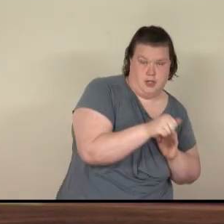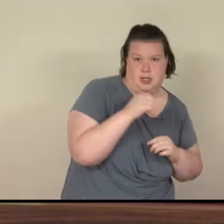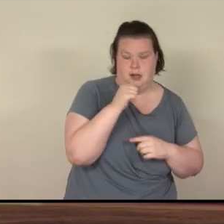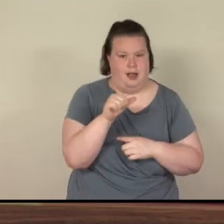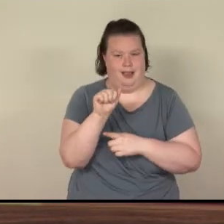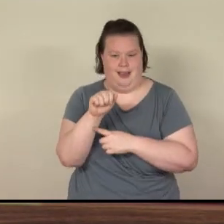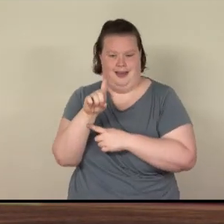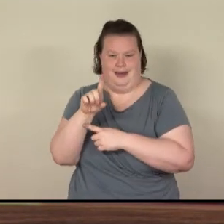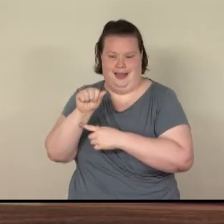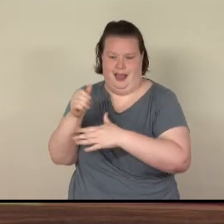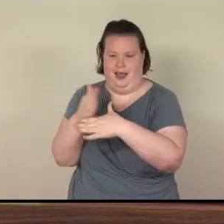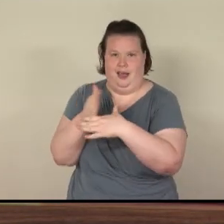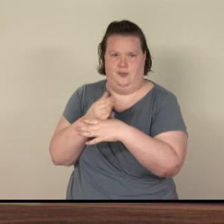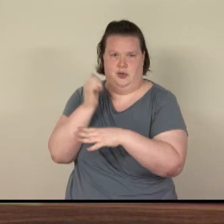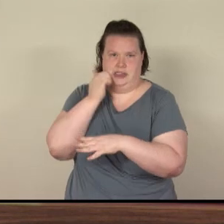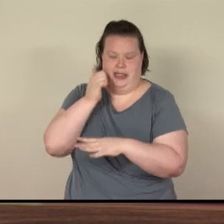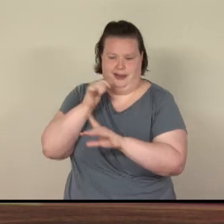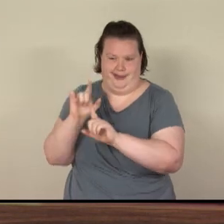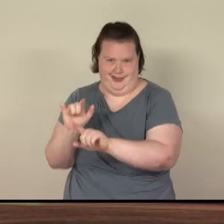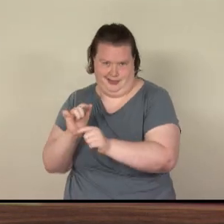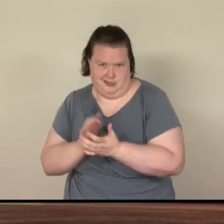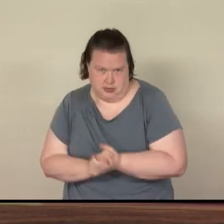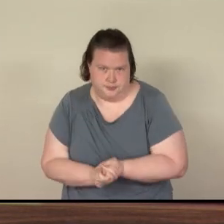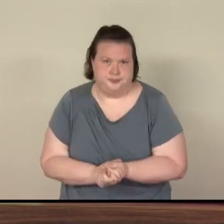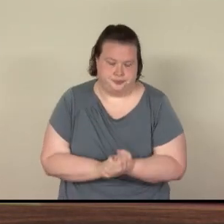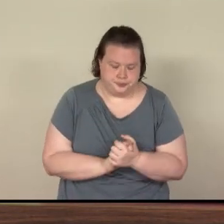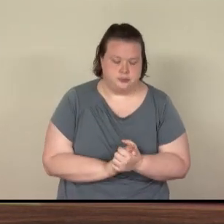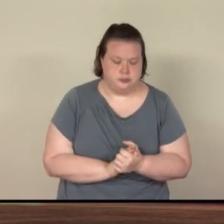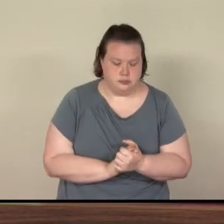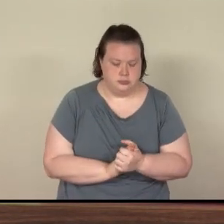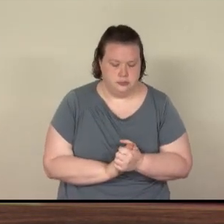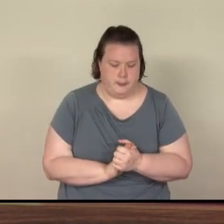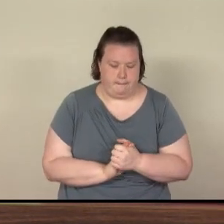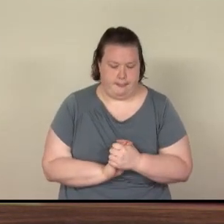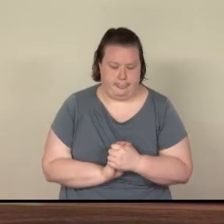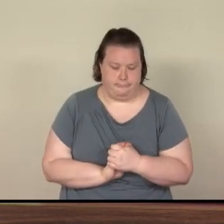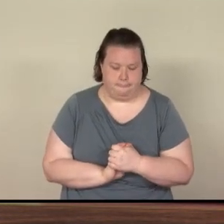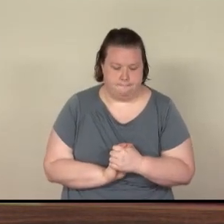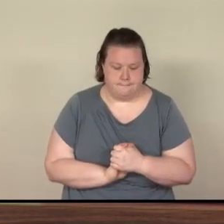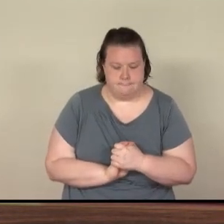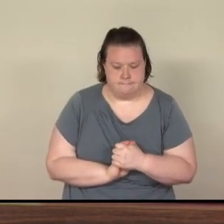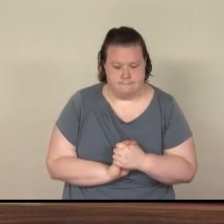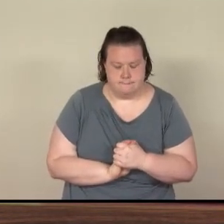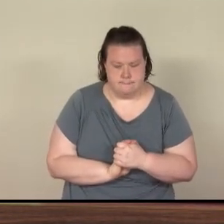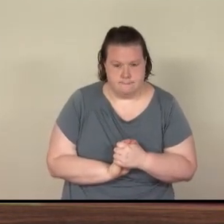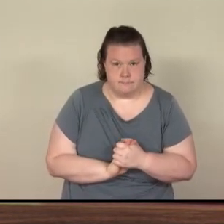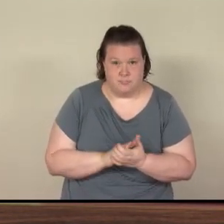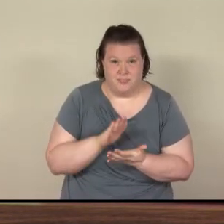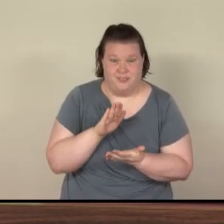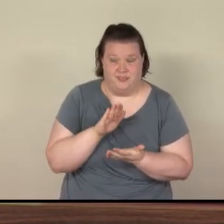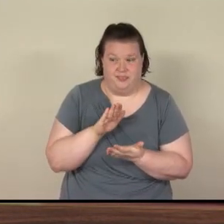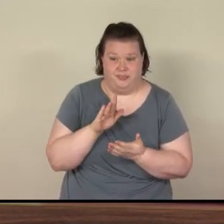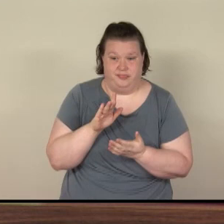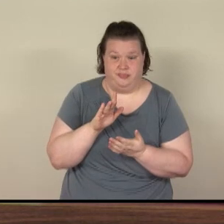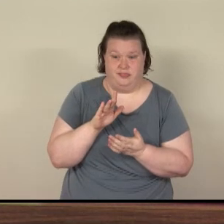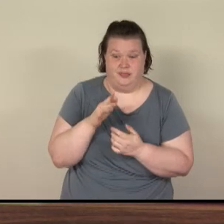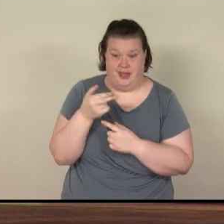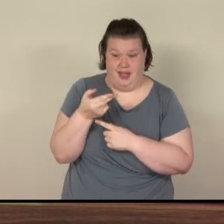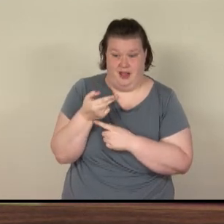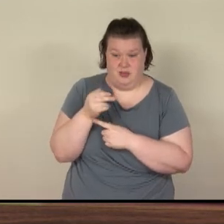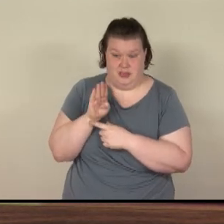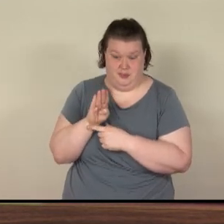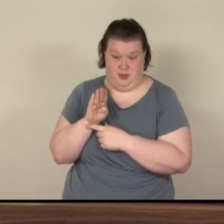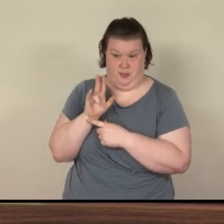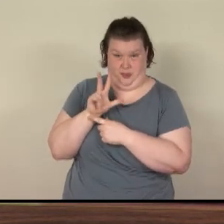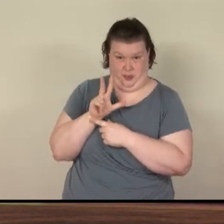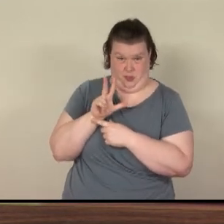And we, as you know, school districts have been, really since House Bill 3